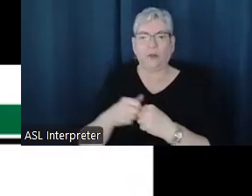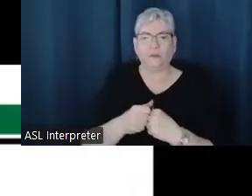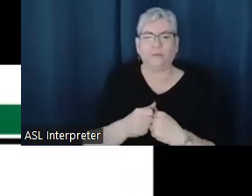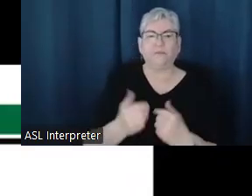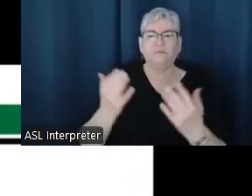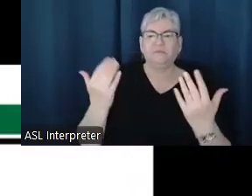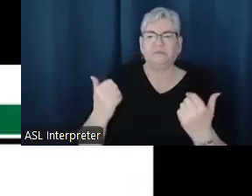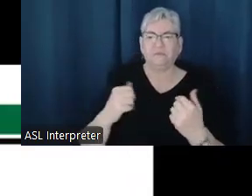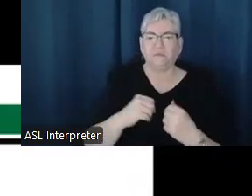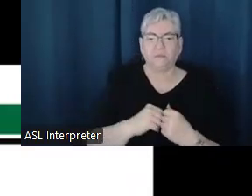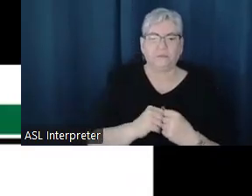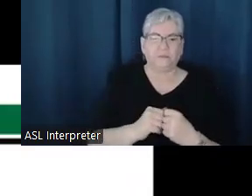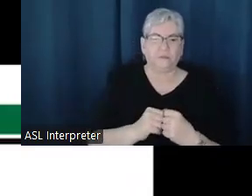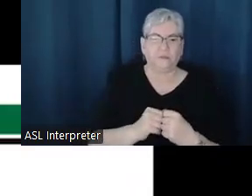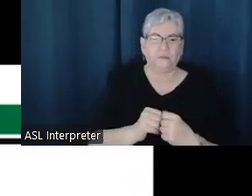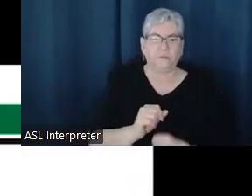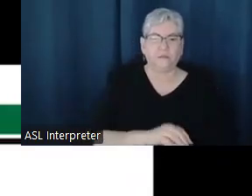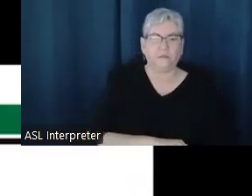slide.